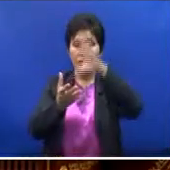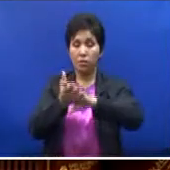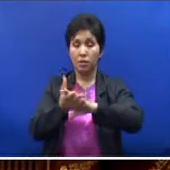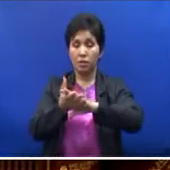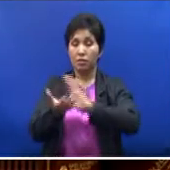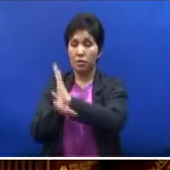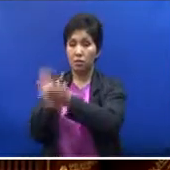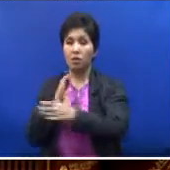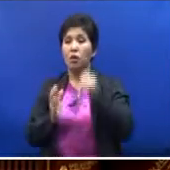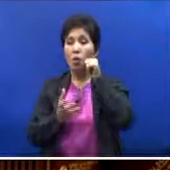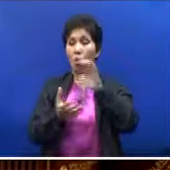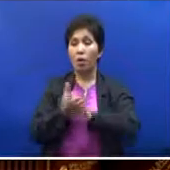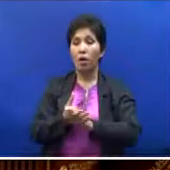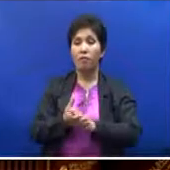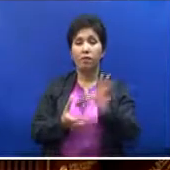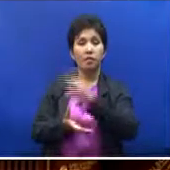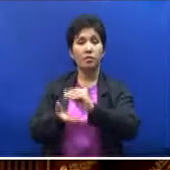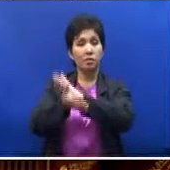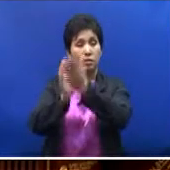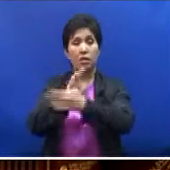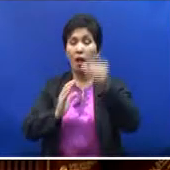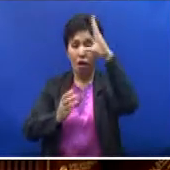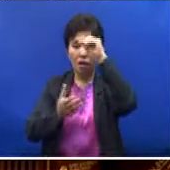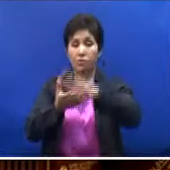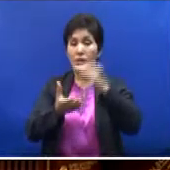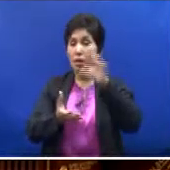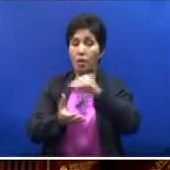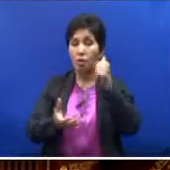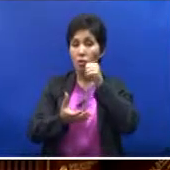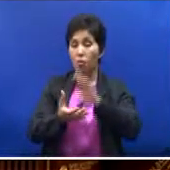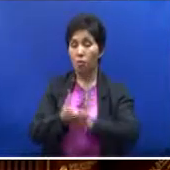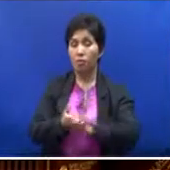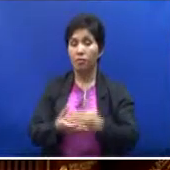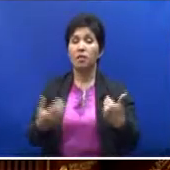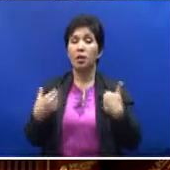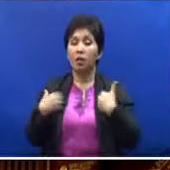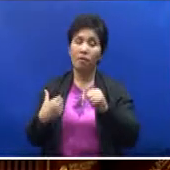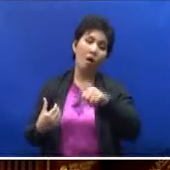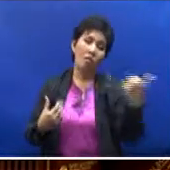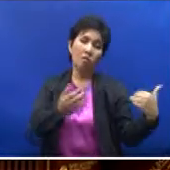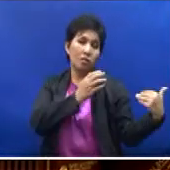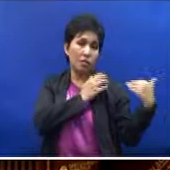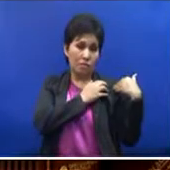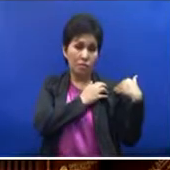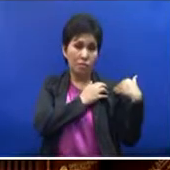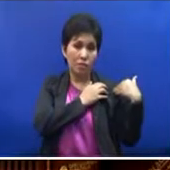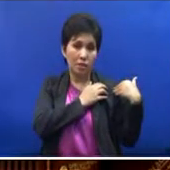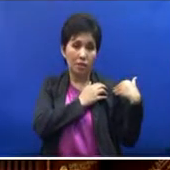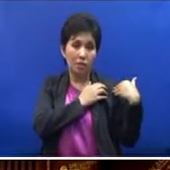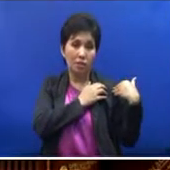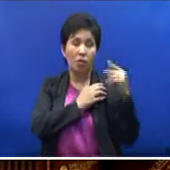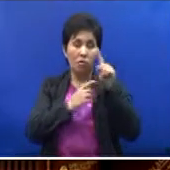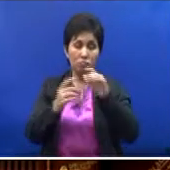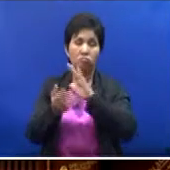become wife. Okay, so when they become husband and wife, by then they have other responsibilities to be taken